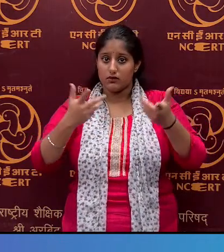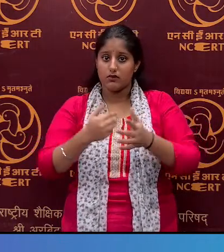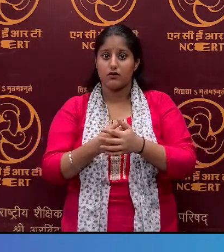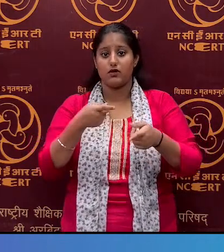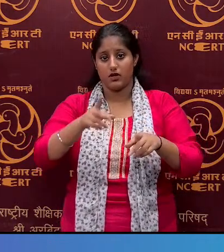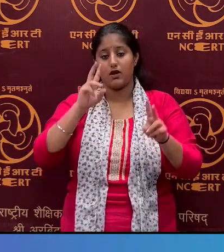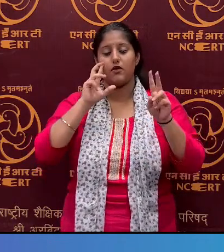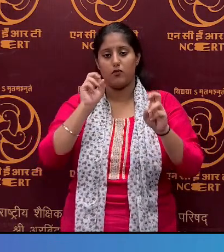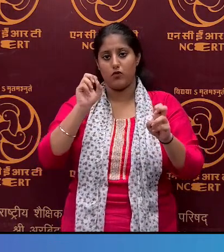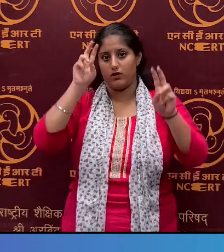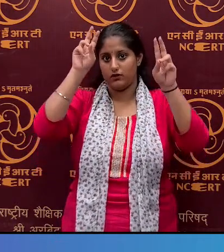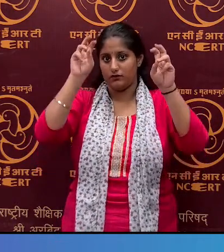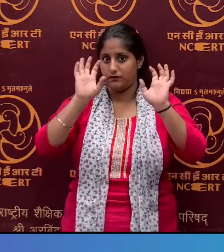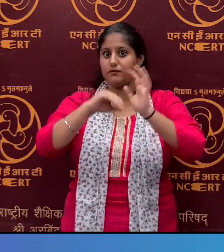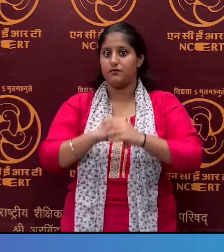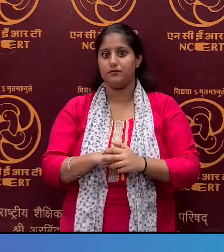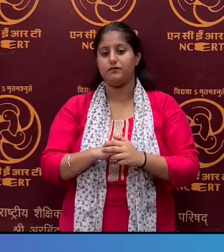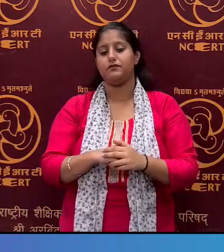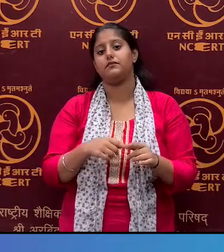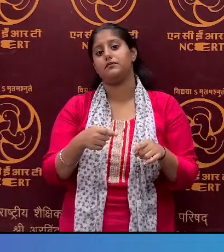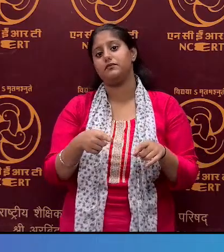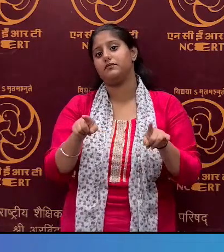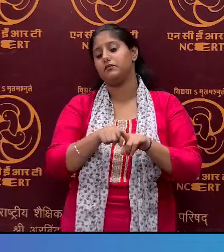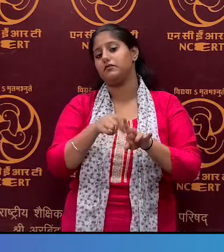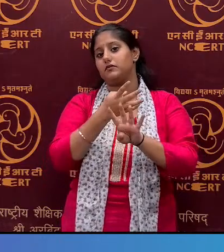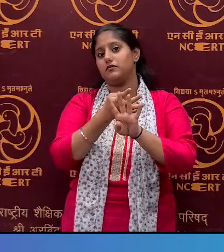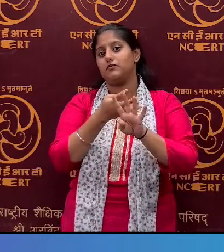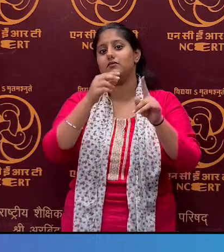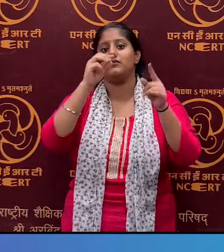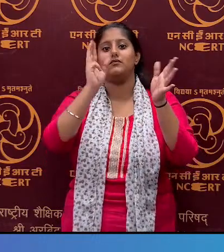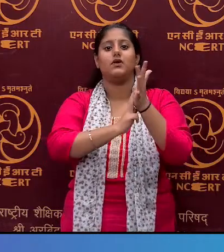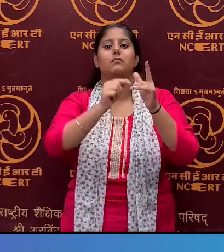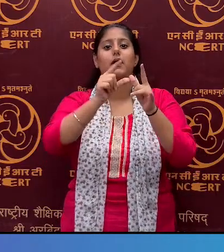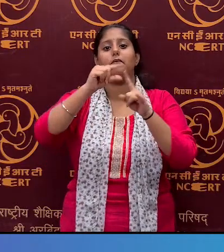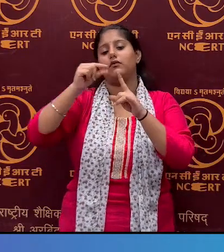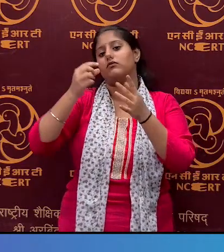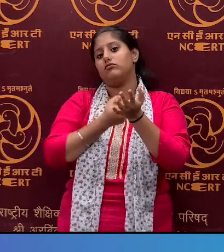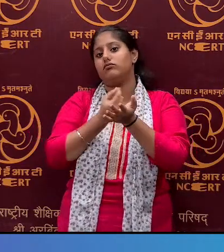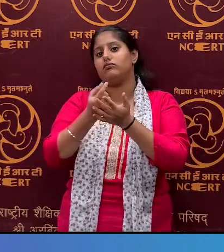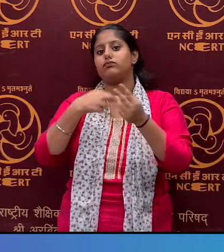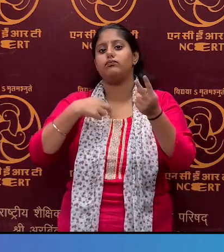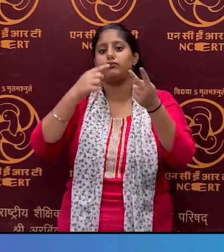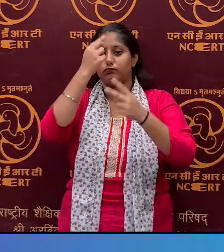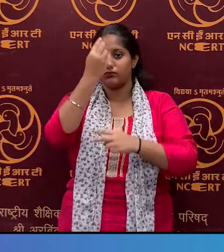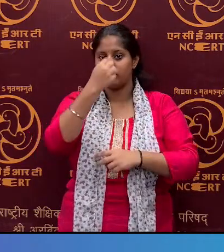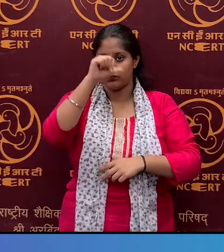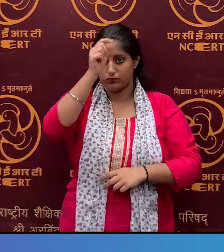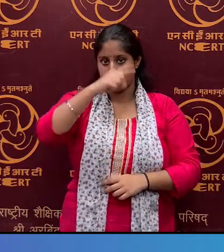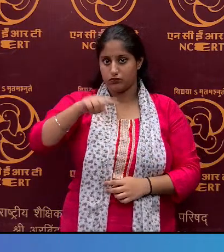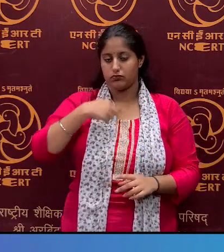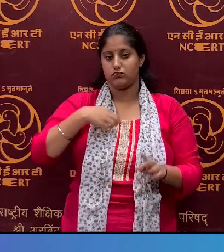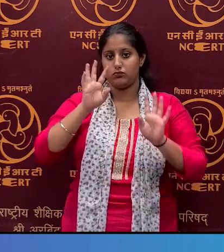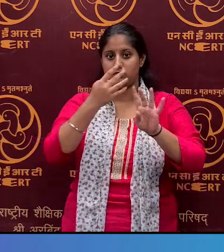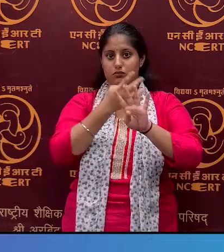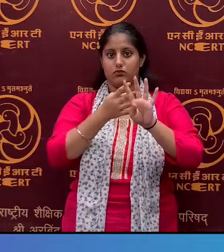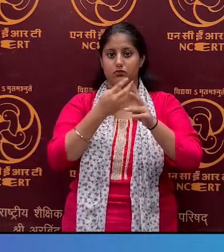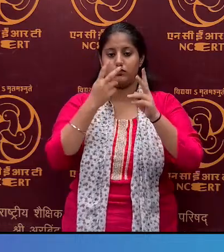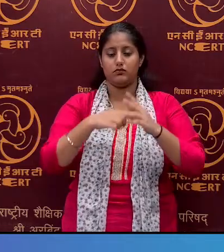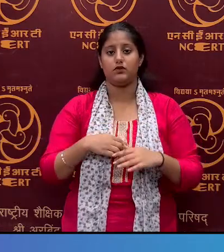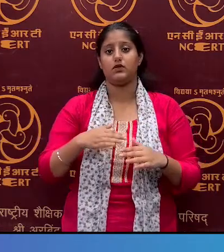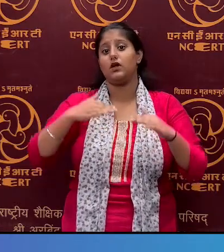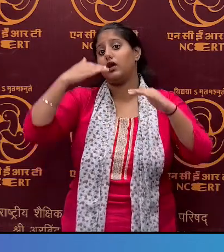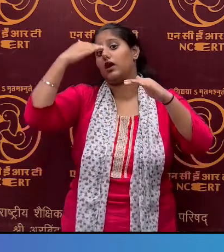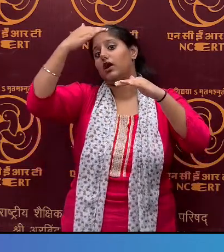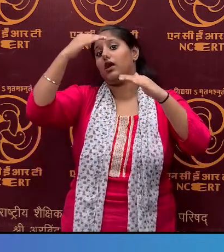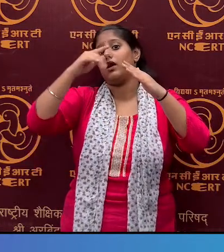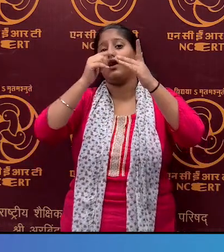topic. This is the map of India, right? Yeah. If you check the first the upper Himalayan